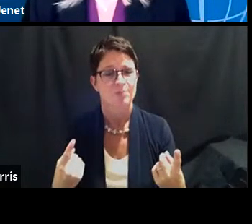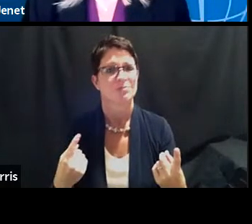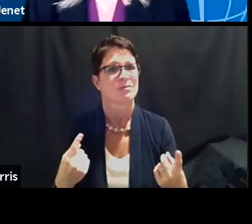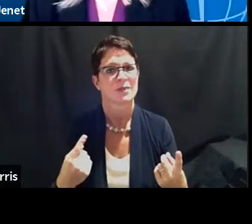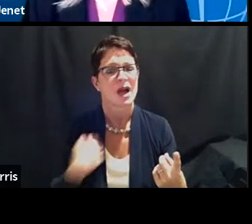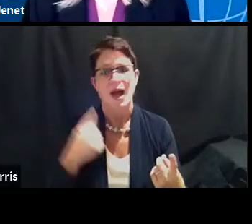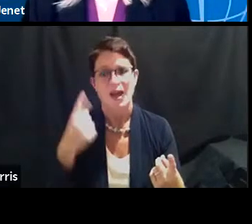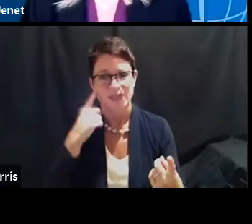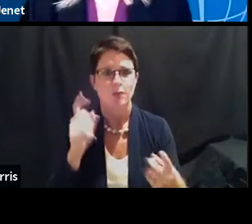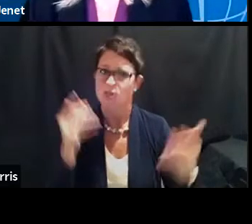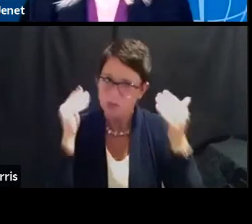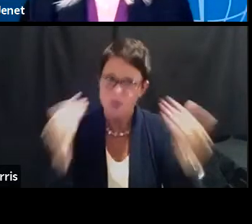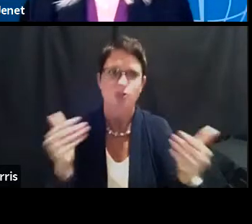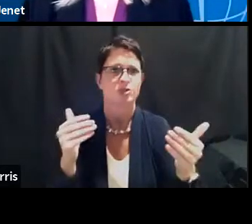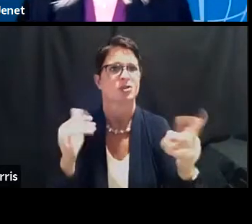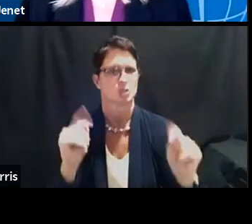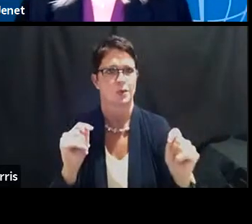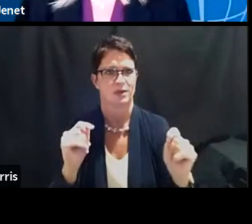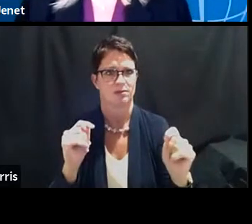I think we should go for it.